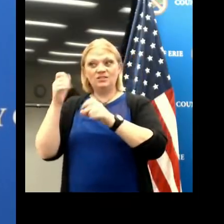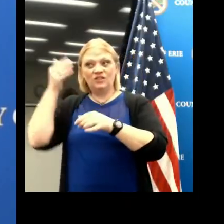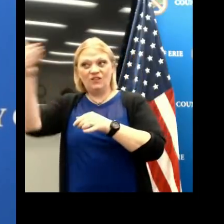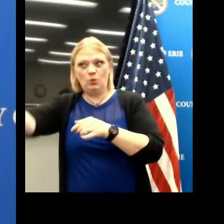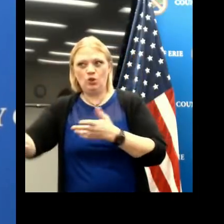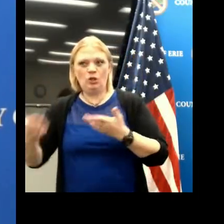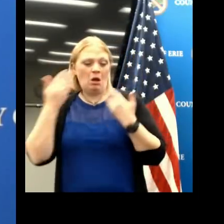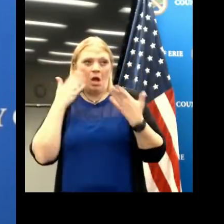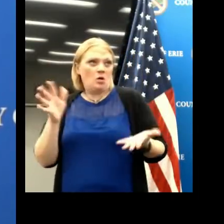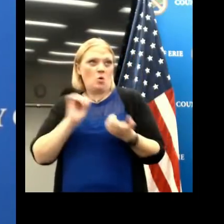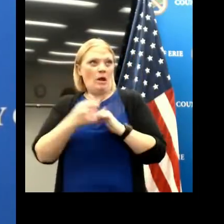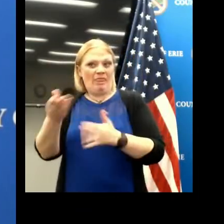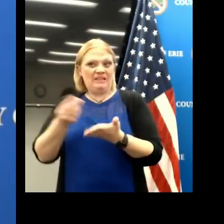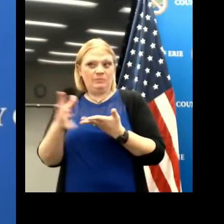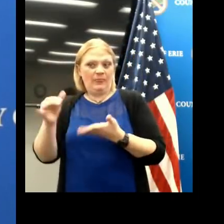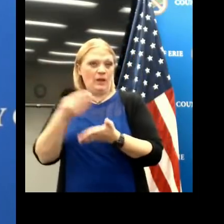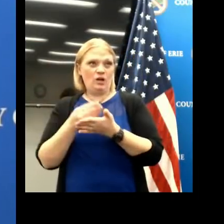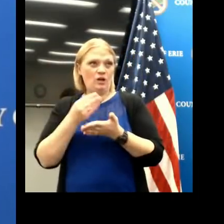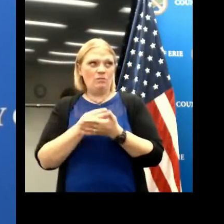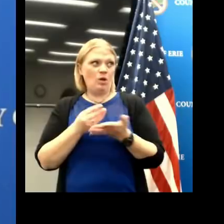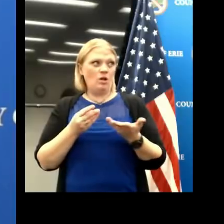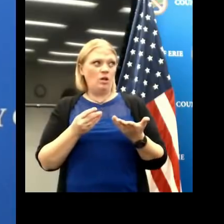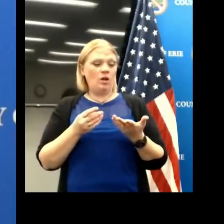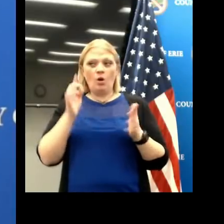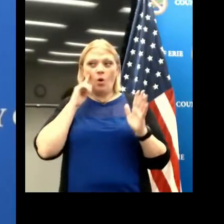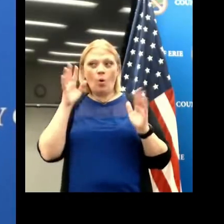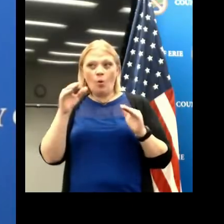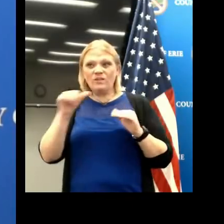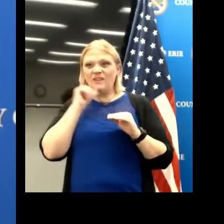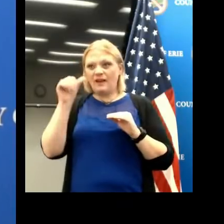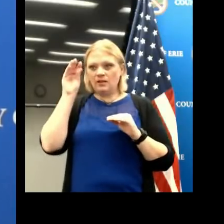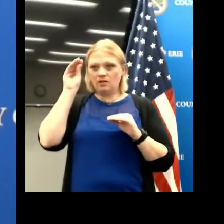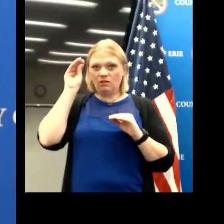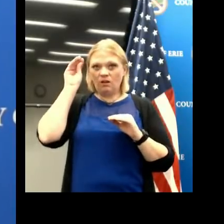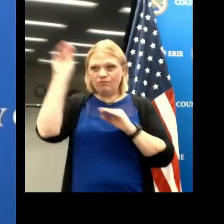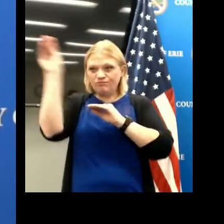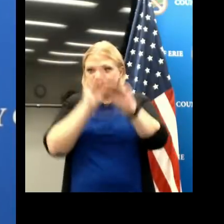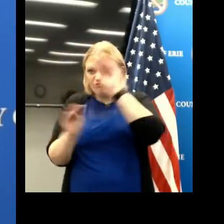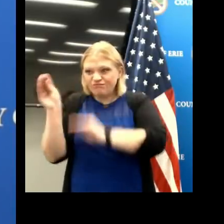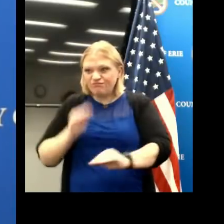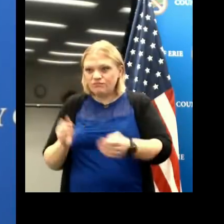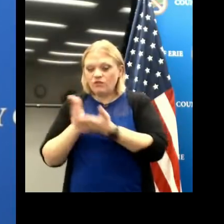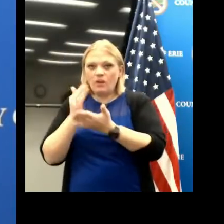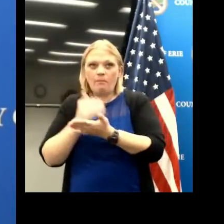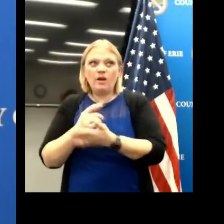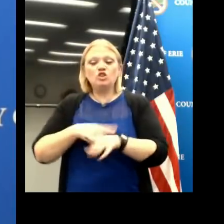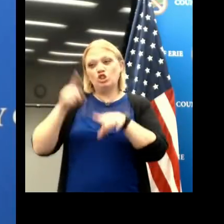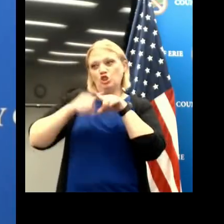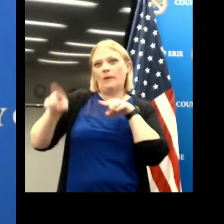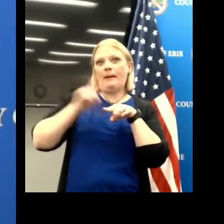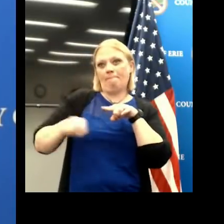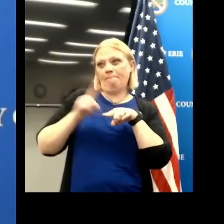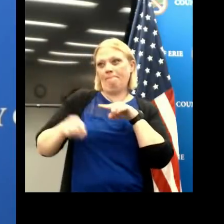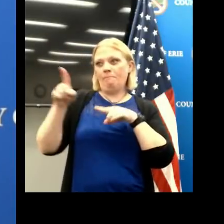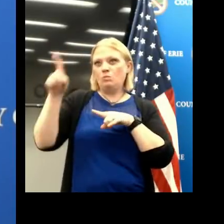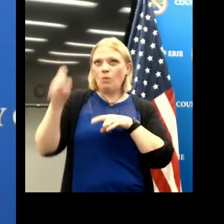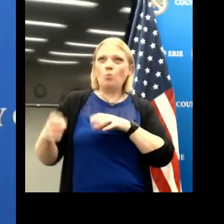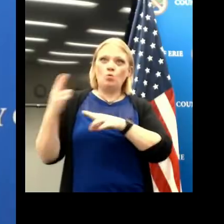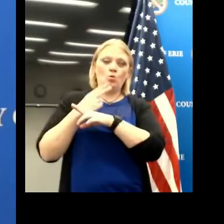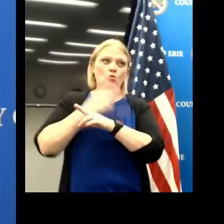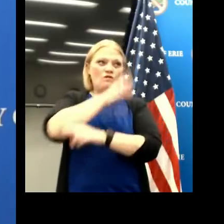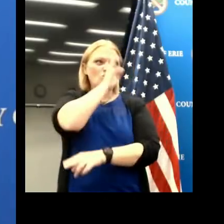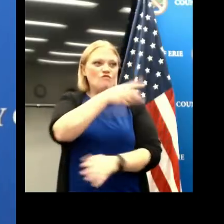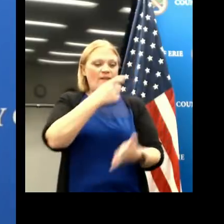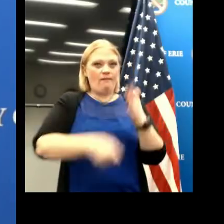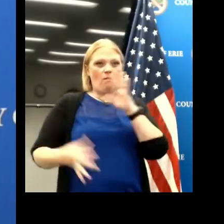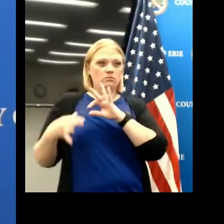don't know how they spent their money. Hopefully they didn't just plug budget holes, because if they did, shame on those school districts. They shouldn't have. They should have used it for direct costs associated